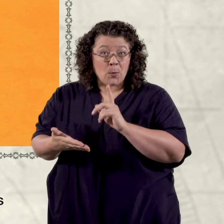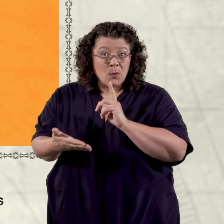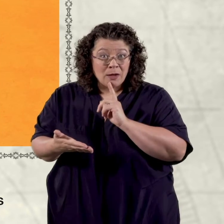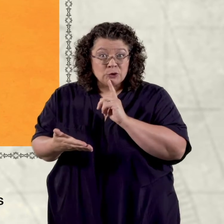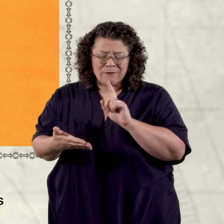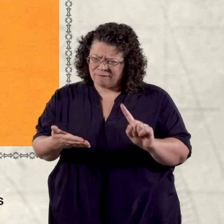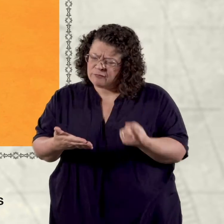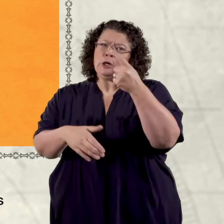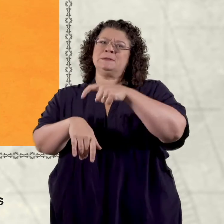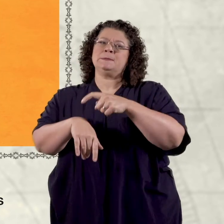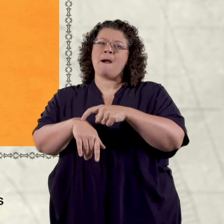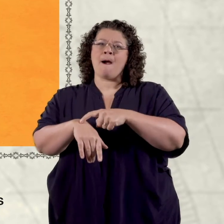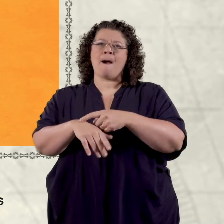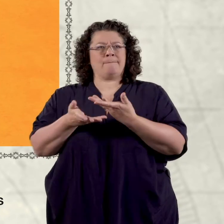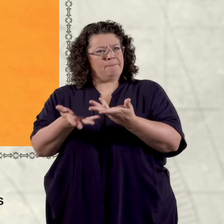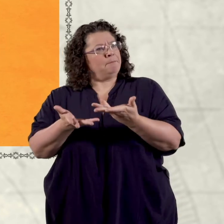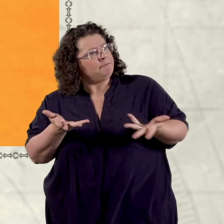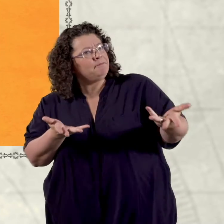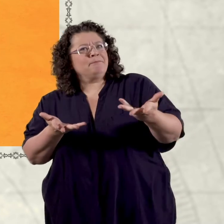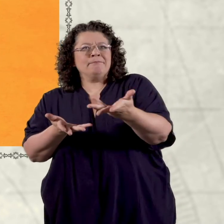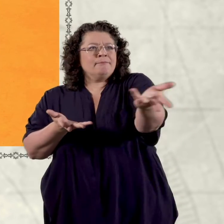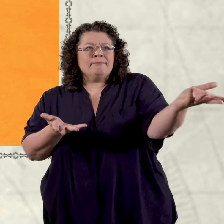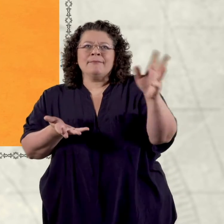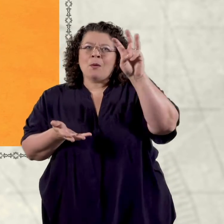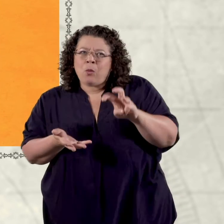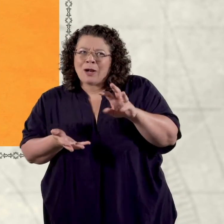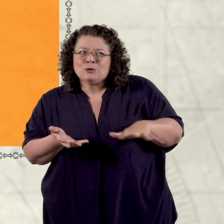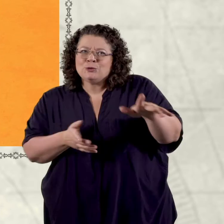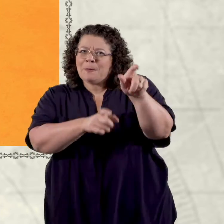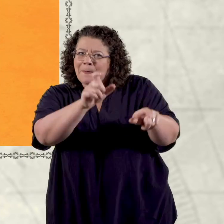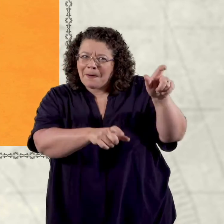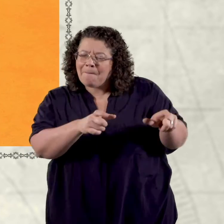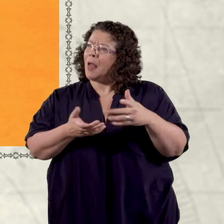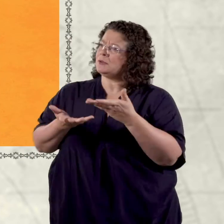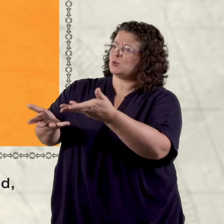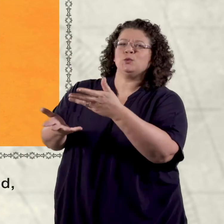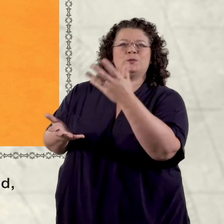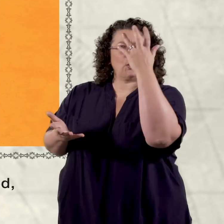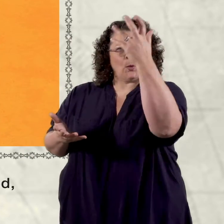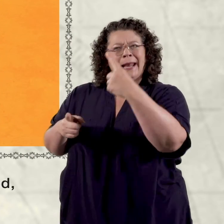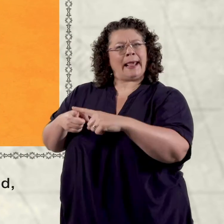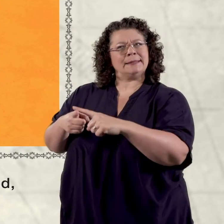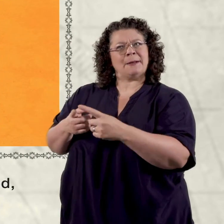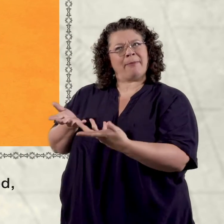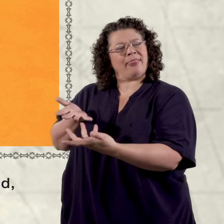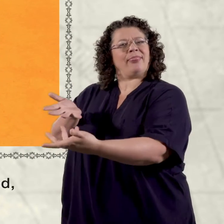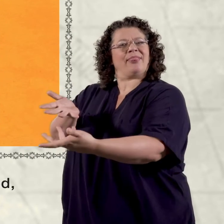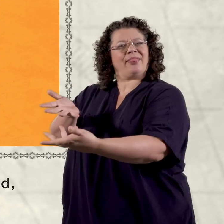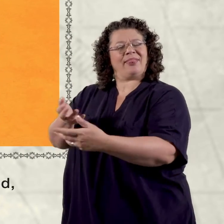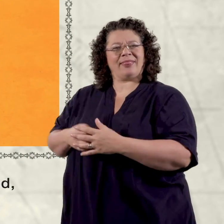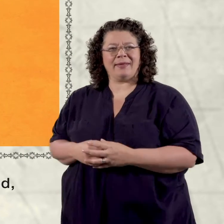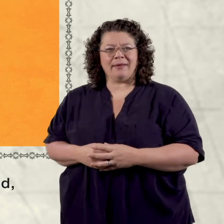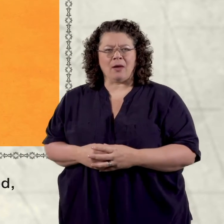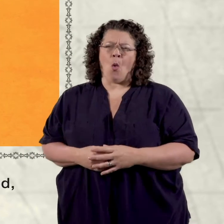time to the people of Wales and to Queen Elizabeth. Well, my Bible